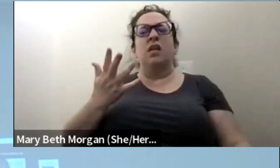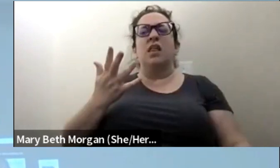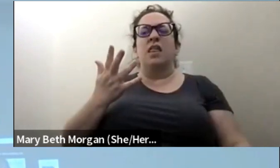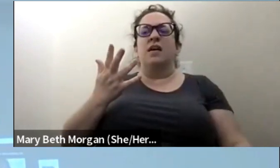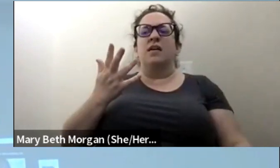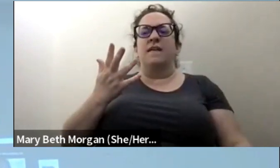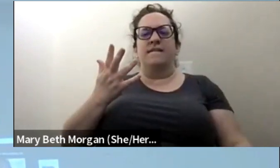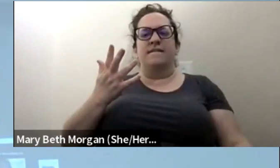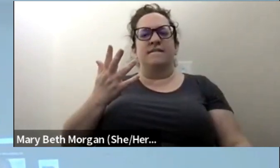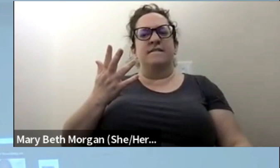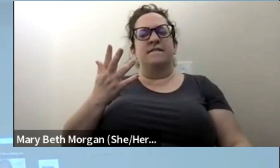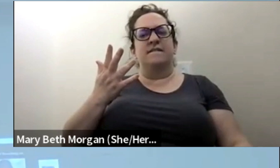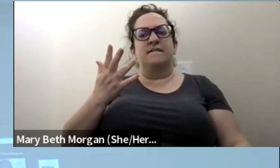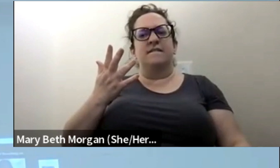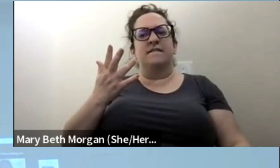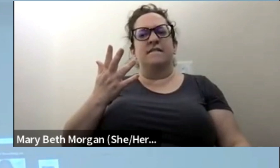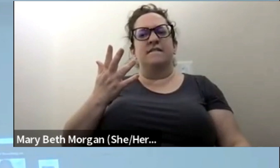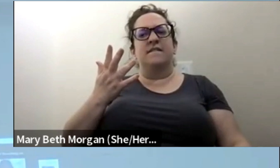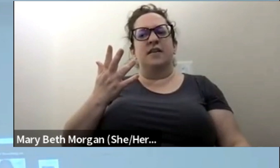too dark.